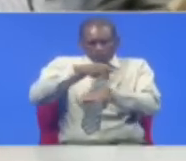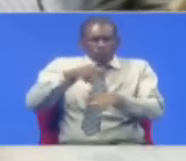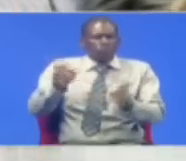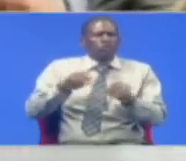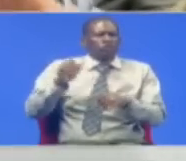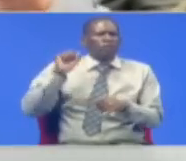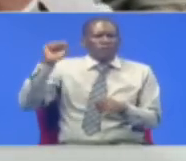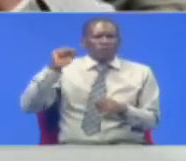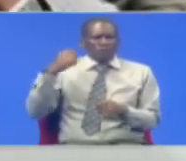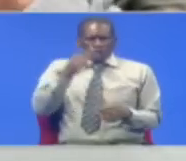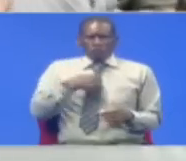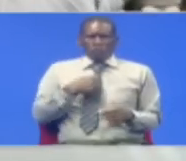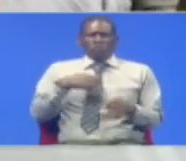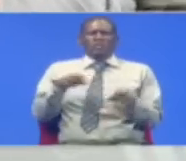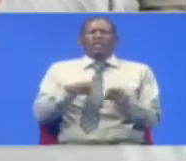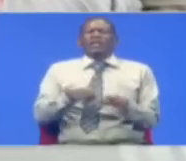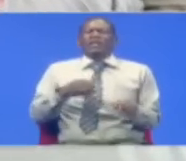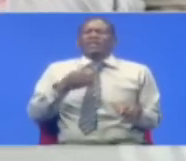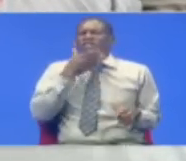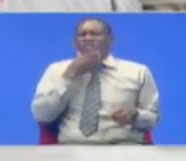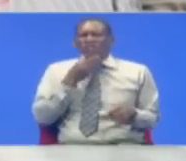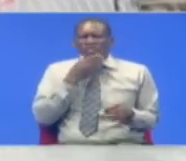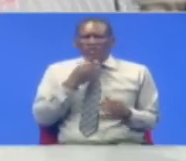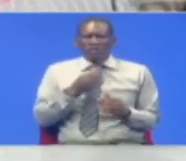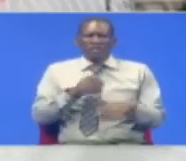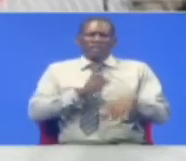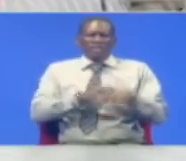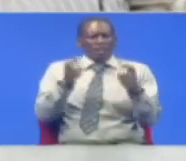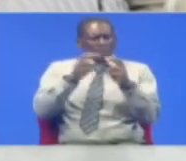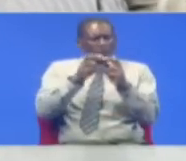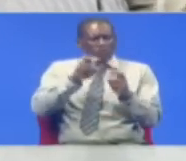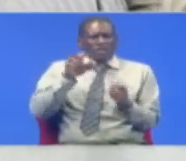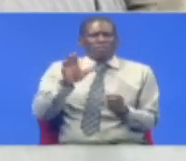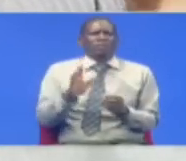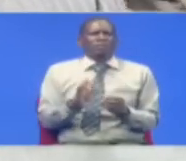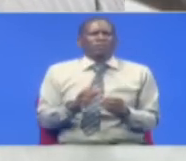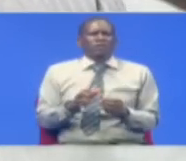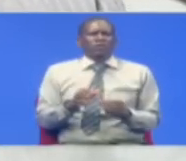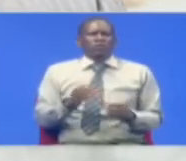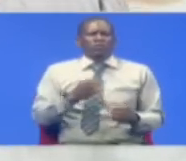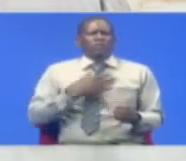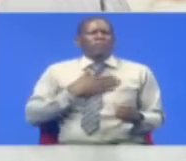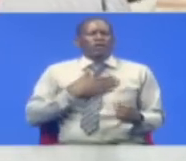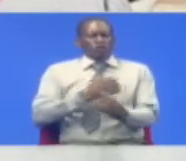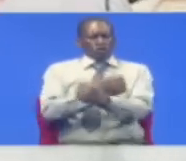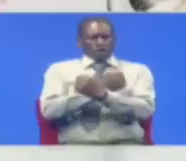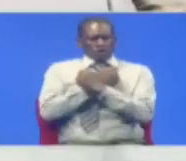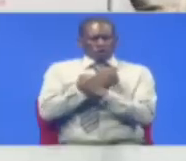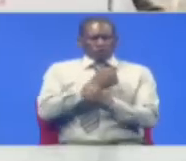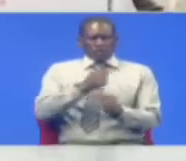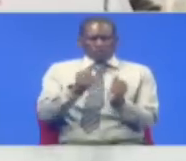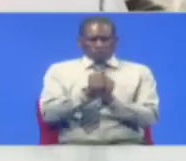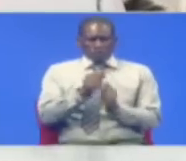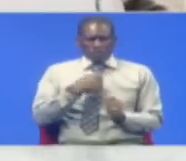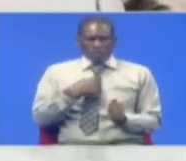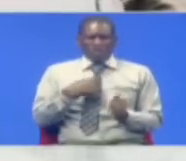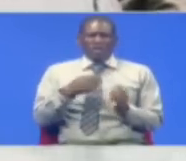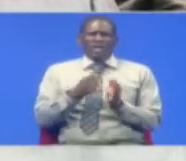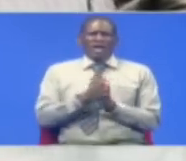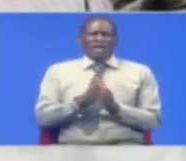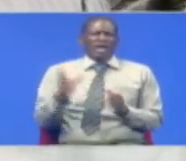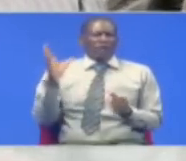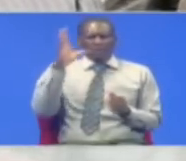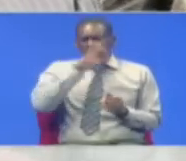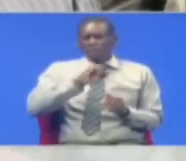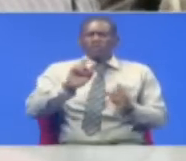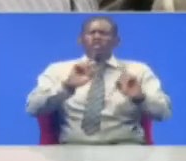was a father figure. So I reached out to him. He was my confidant. And I will miss not